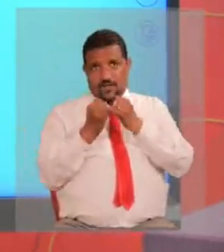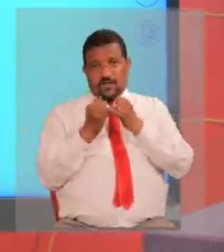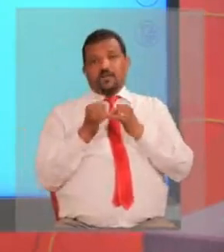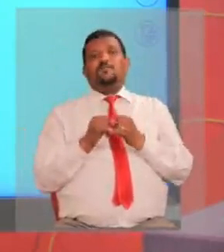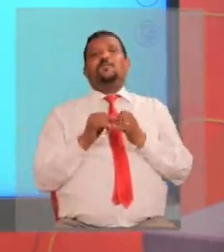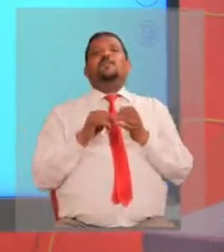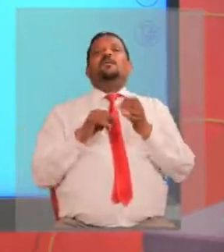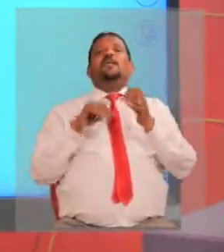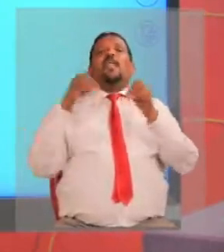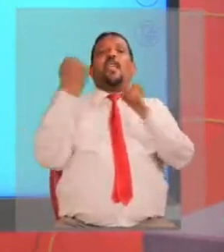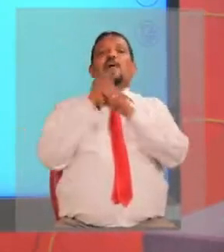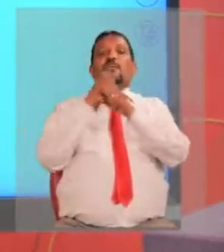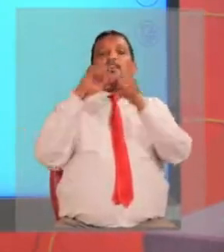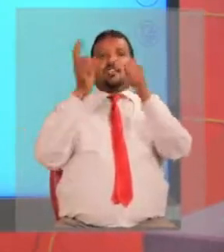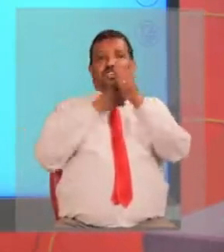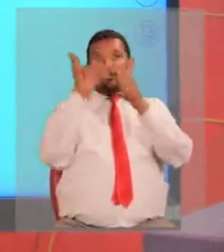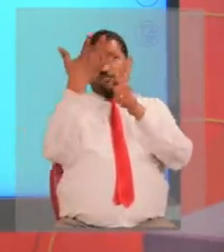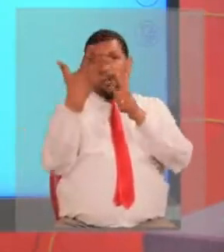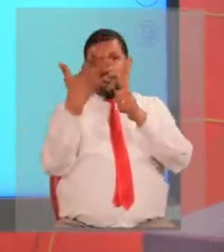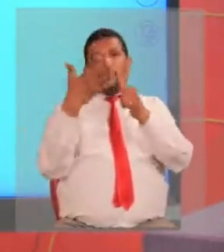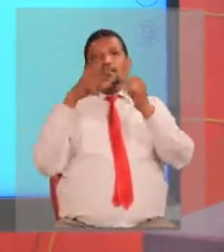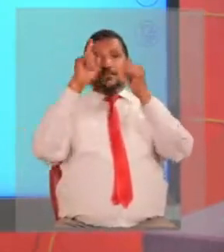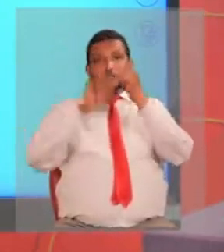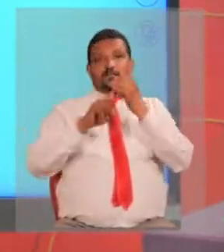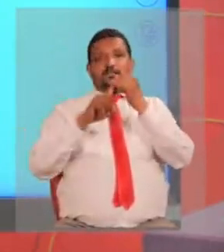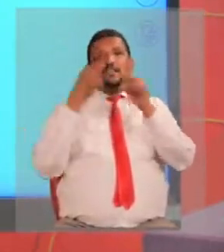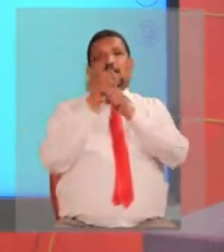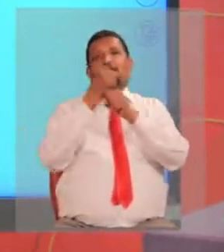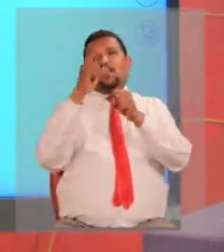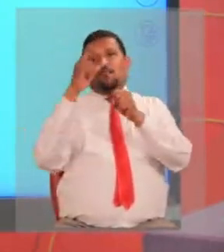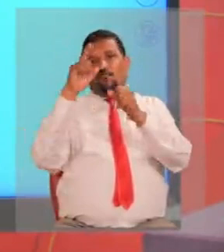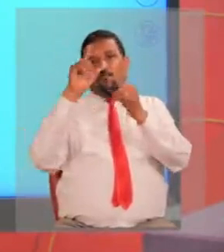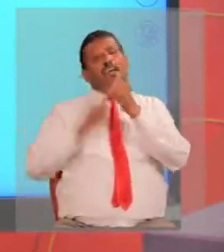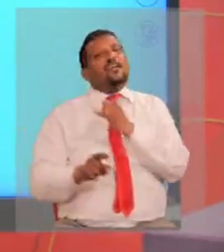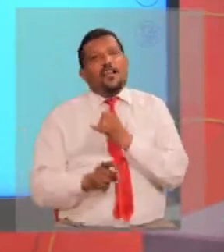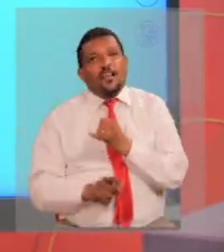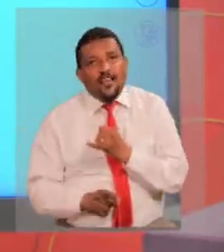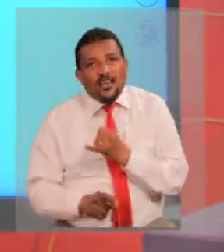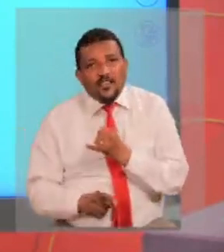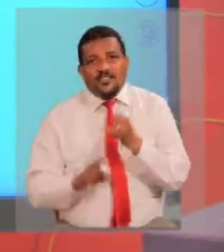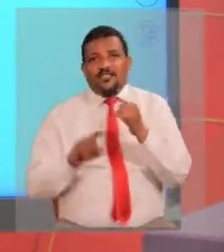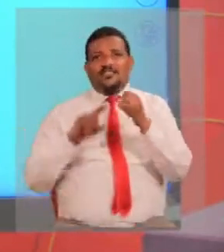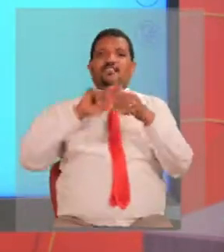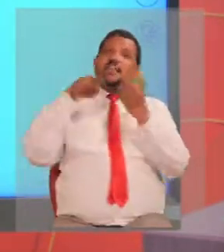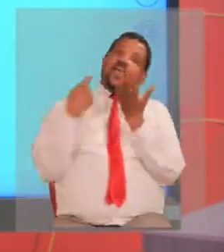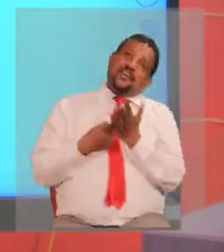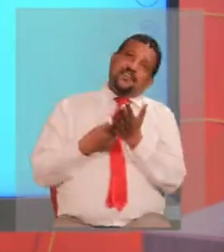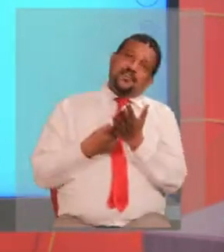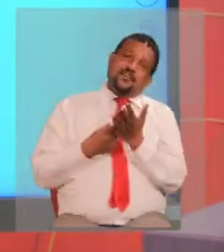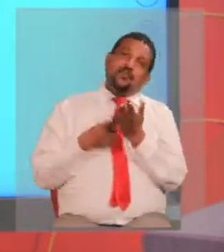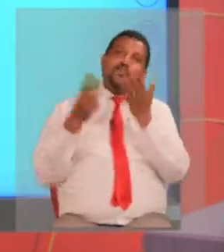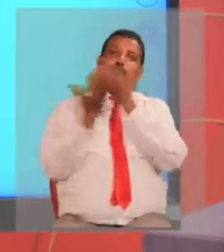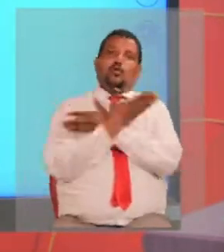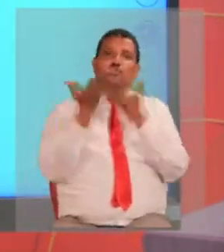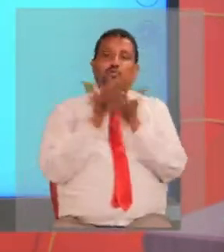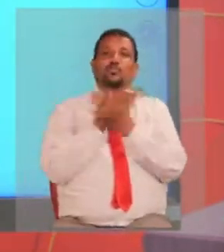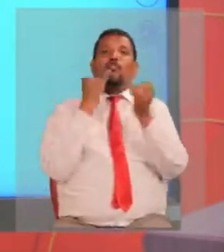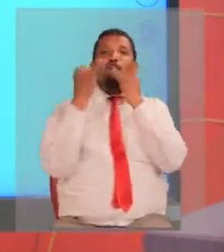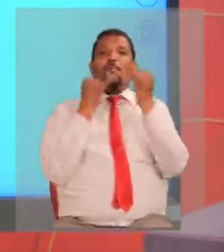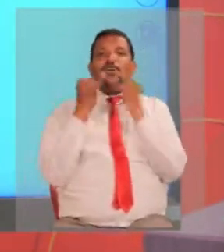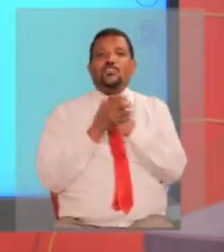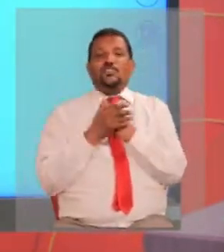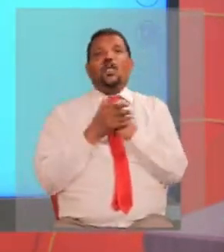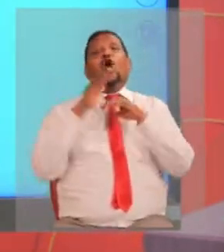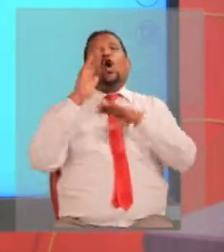5 as labor initial and this 3 as labor final. And then when we substitute this